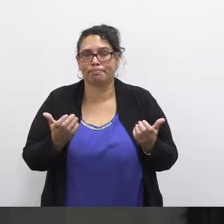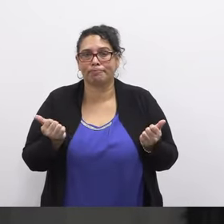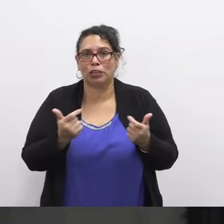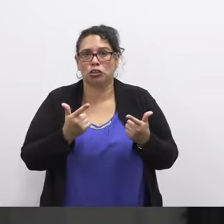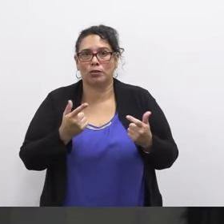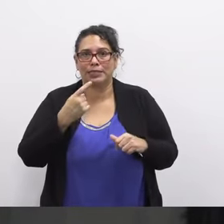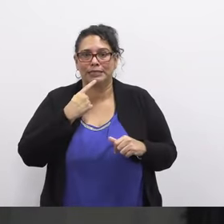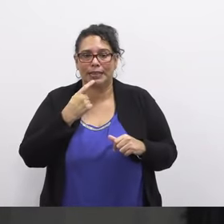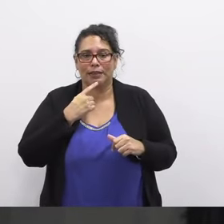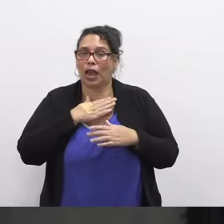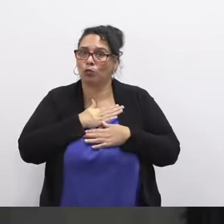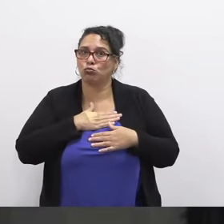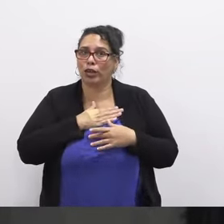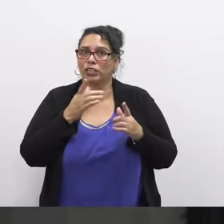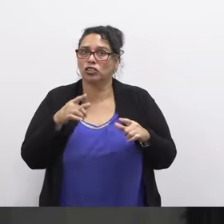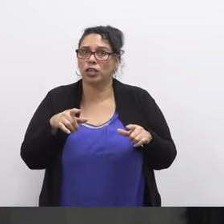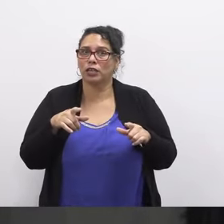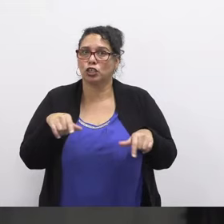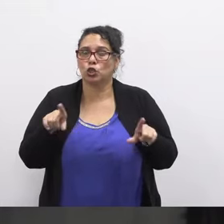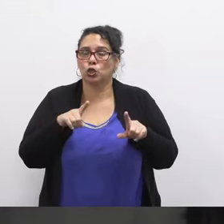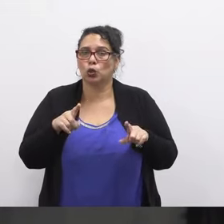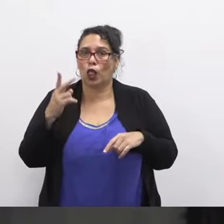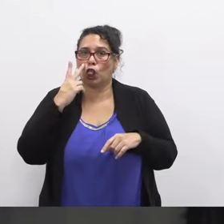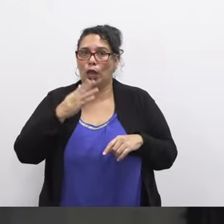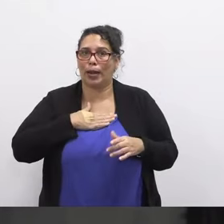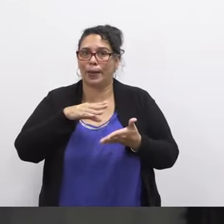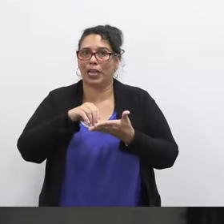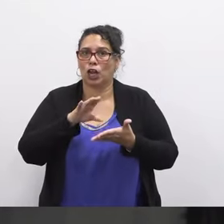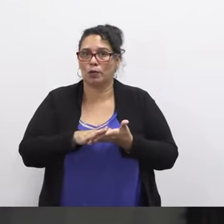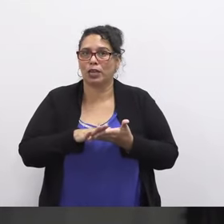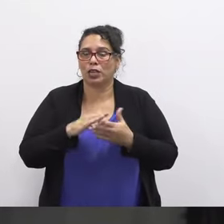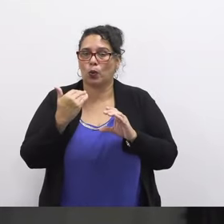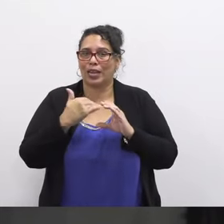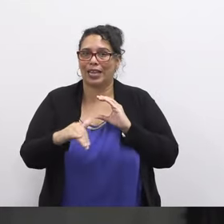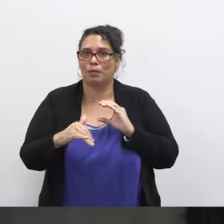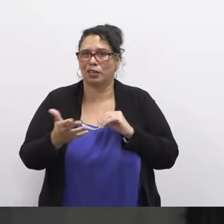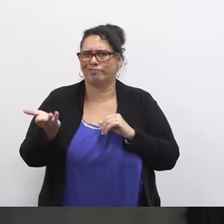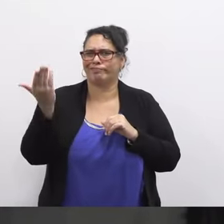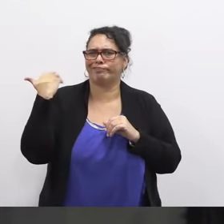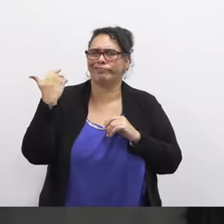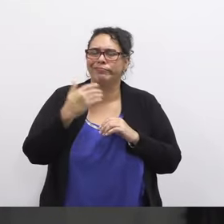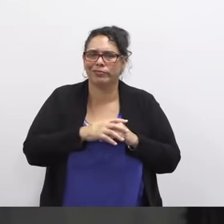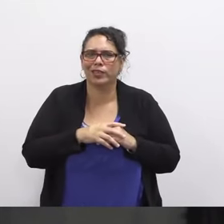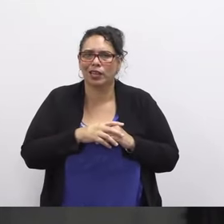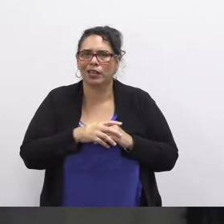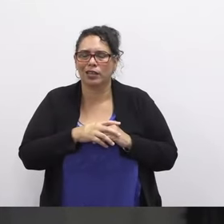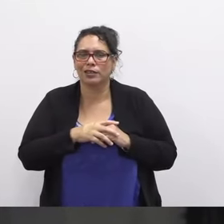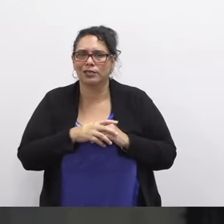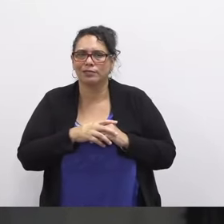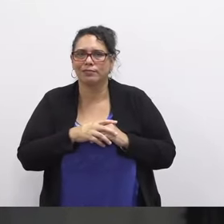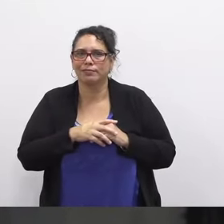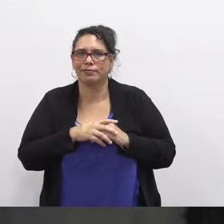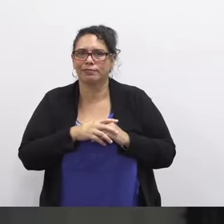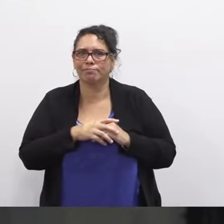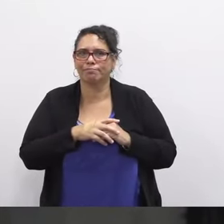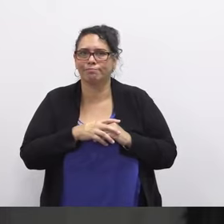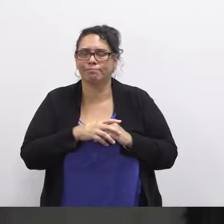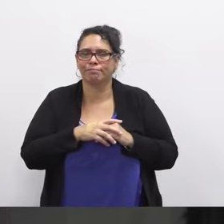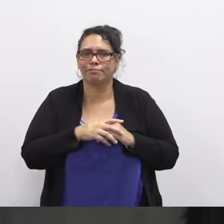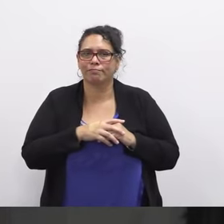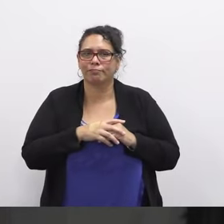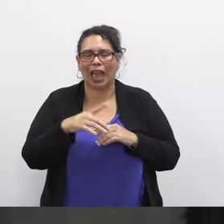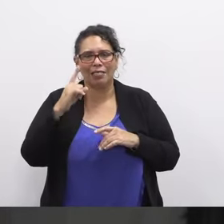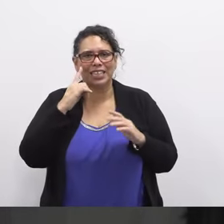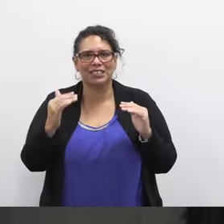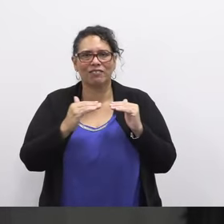have to say. I appreciate you looking at my documents, which were emailed to you earlier. And I think it's